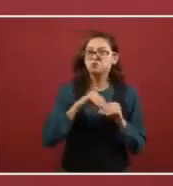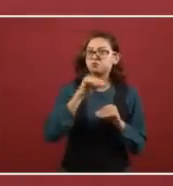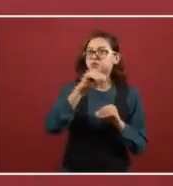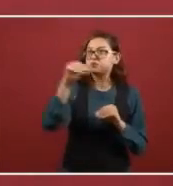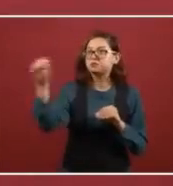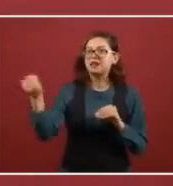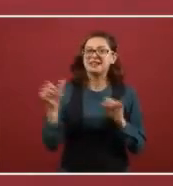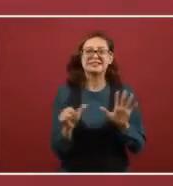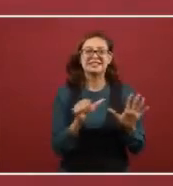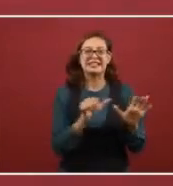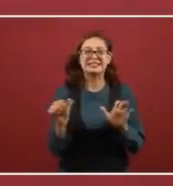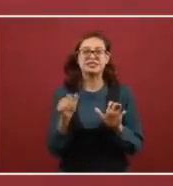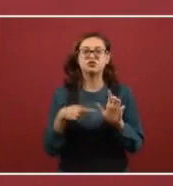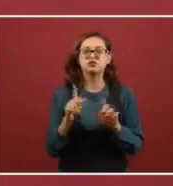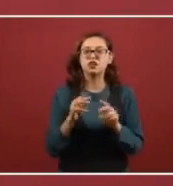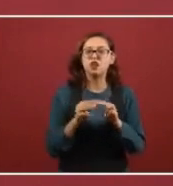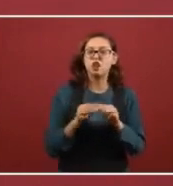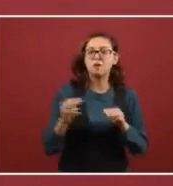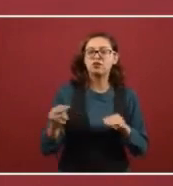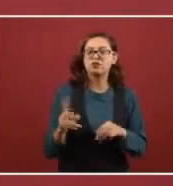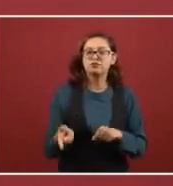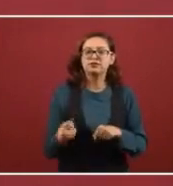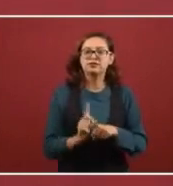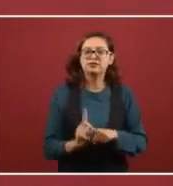600 kilometers daily